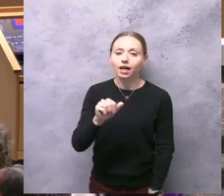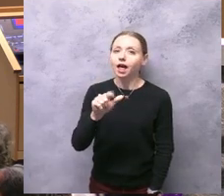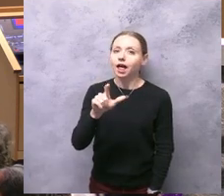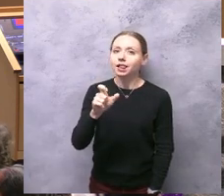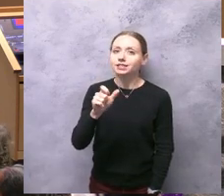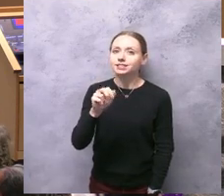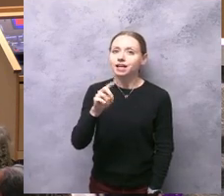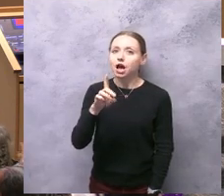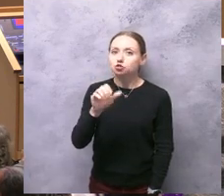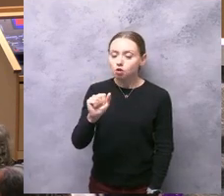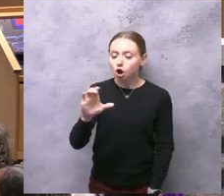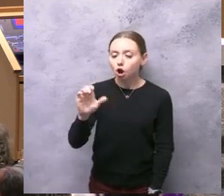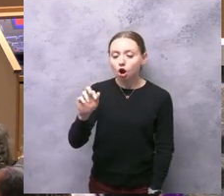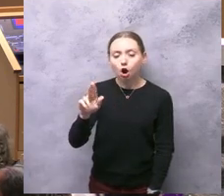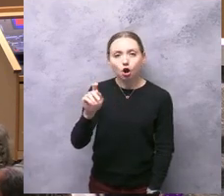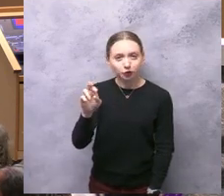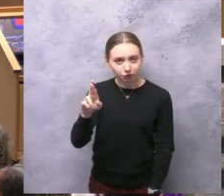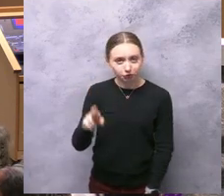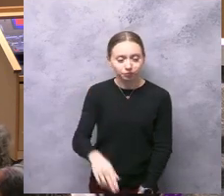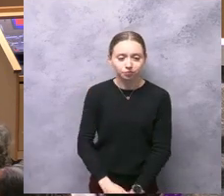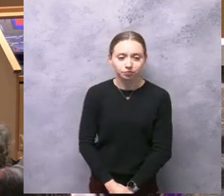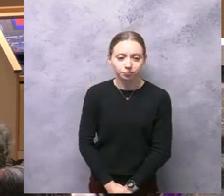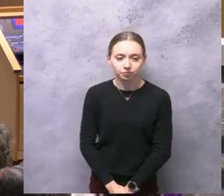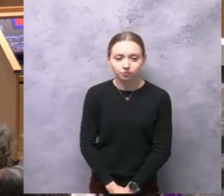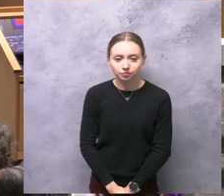Alexandra Carter.